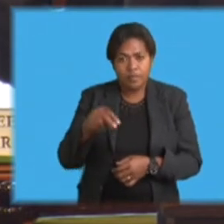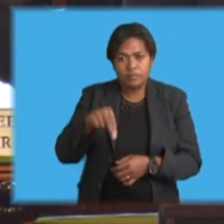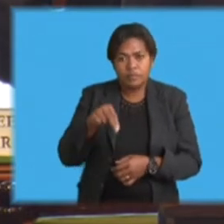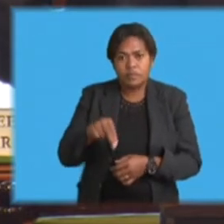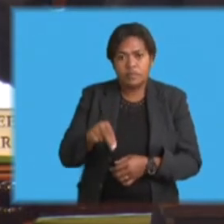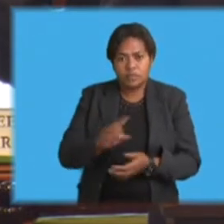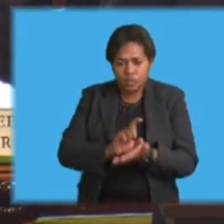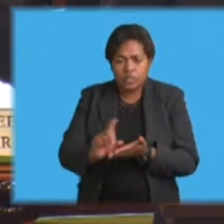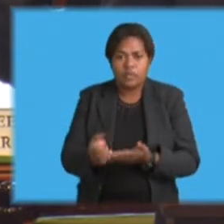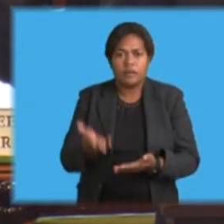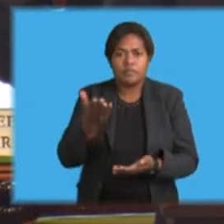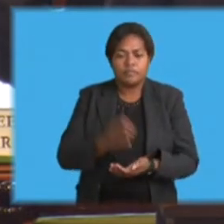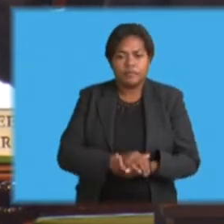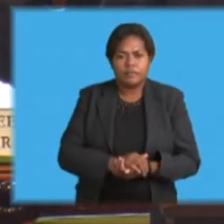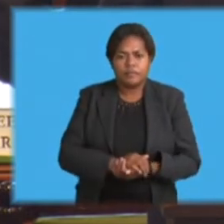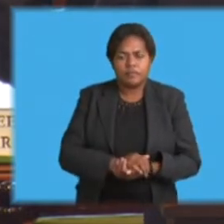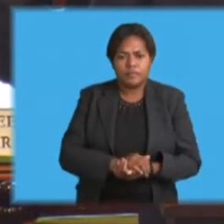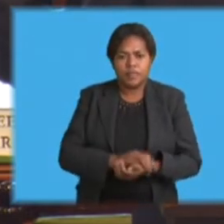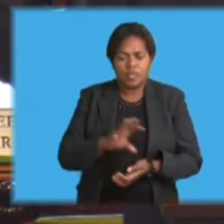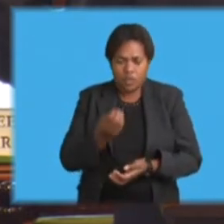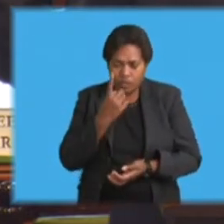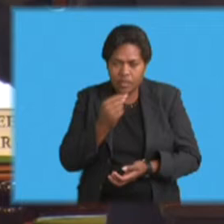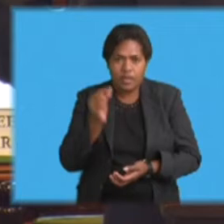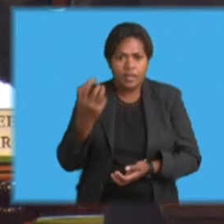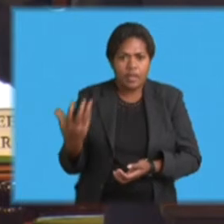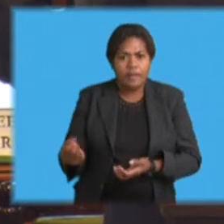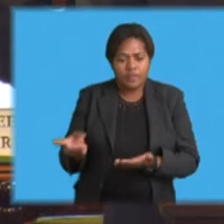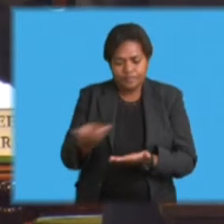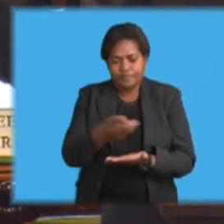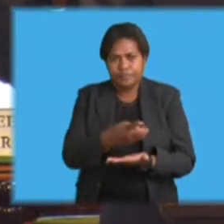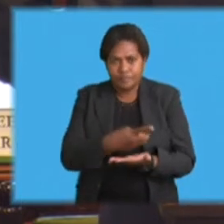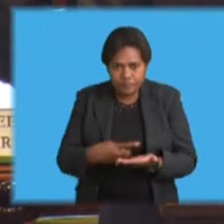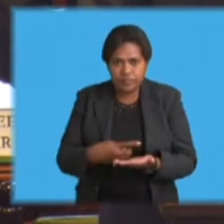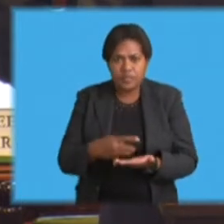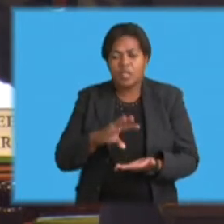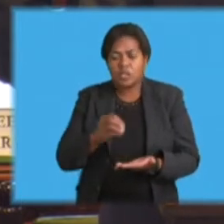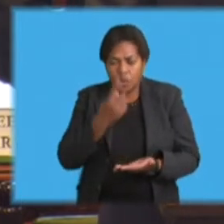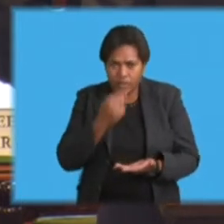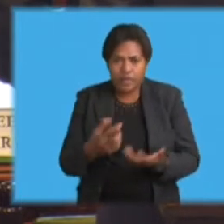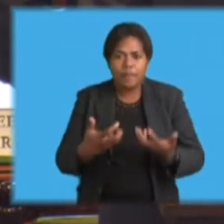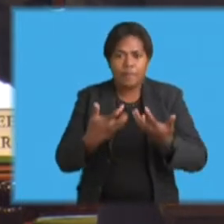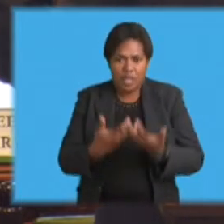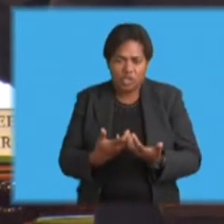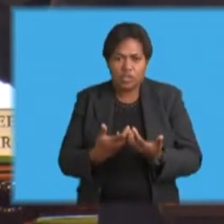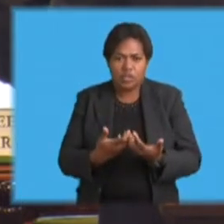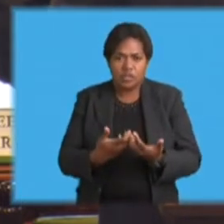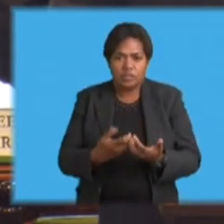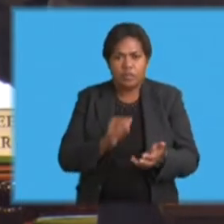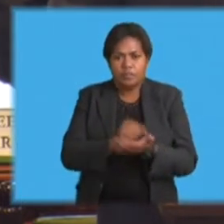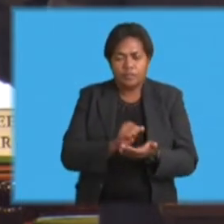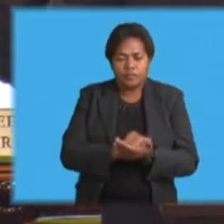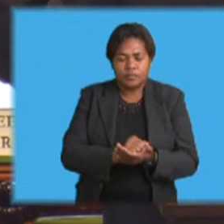a system that automatically did this, so that we could have that database to always be relevant, to be accurate at all particular